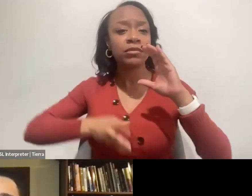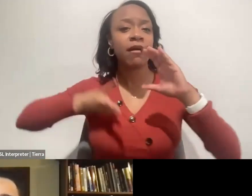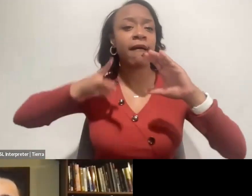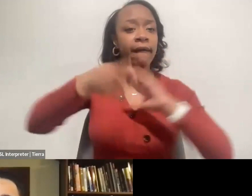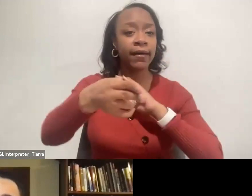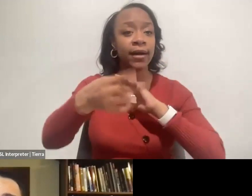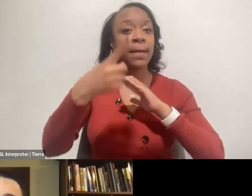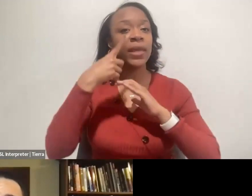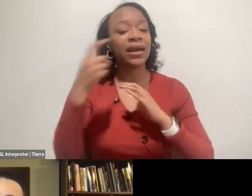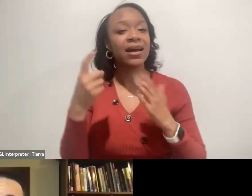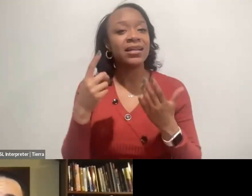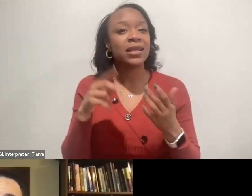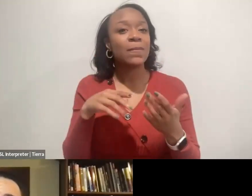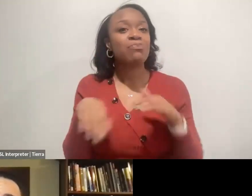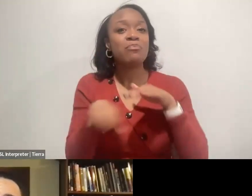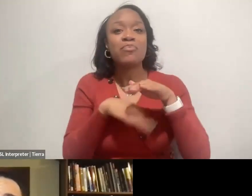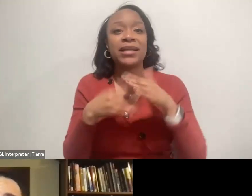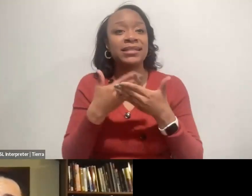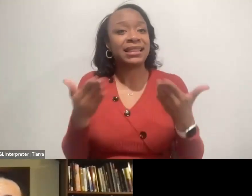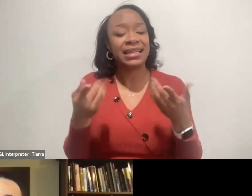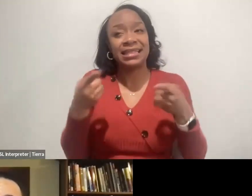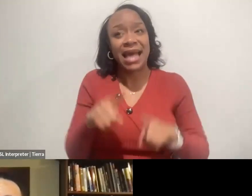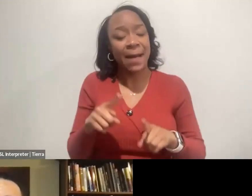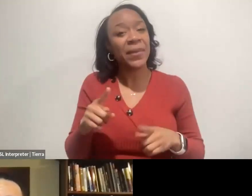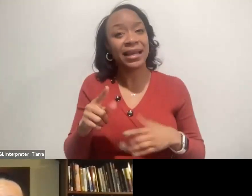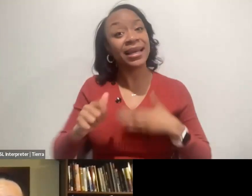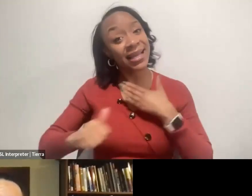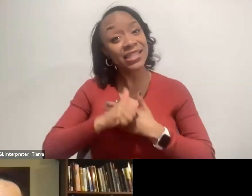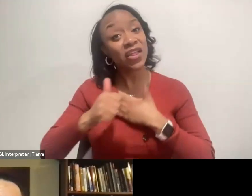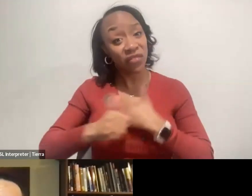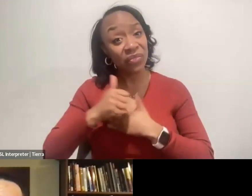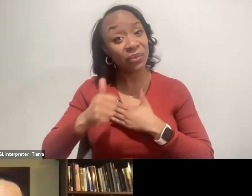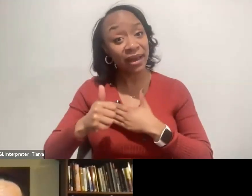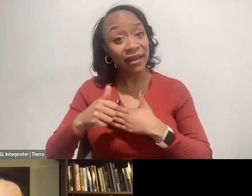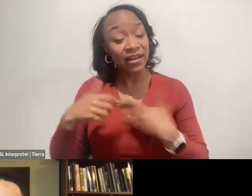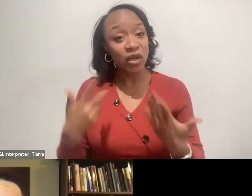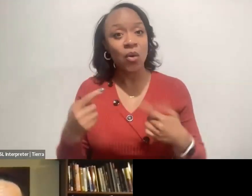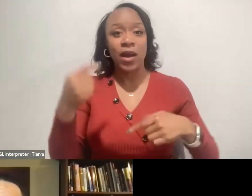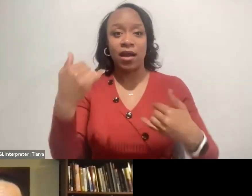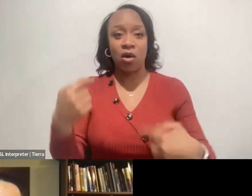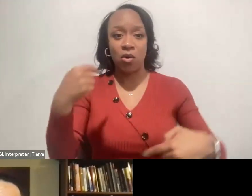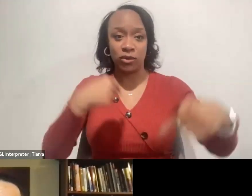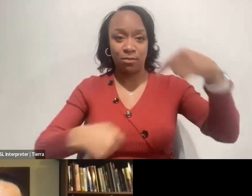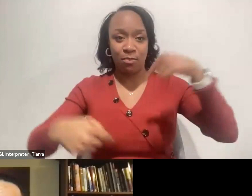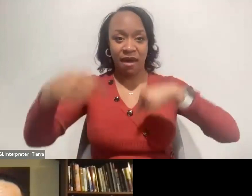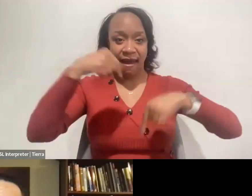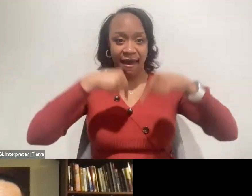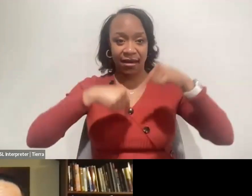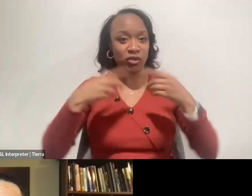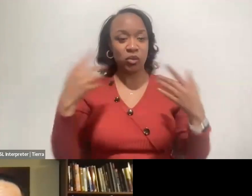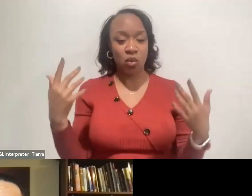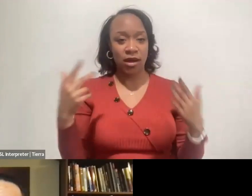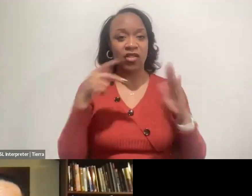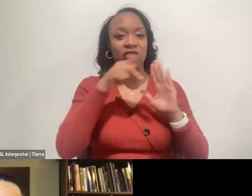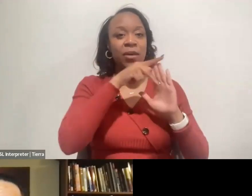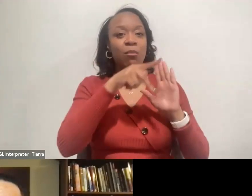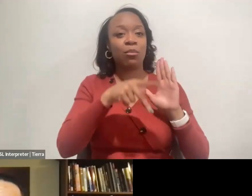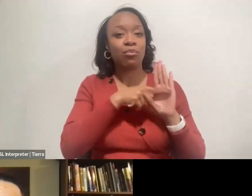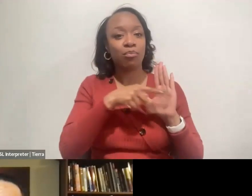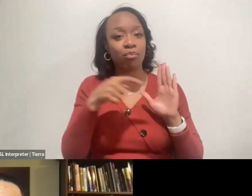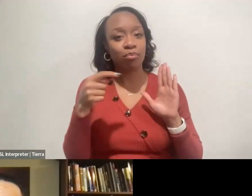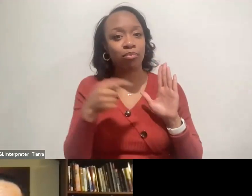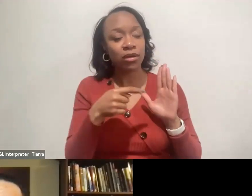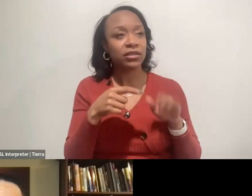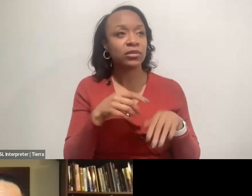happening to human beings is a threat. So it goes back to that principle that